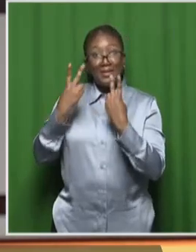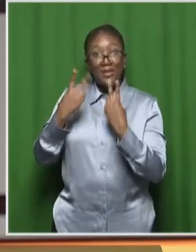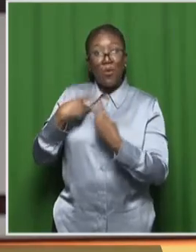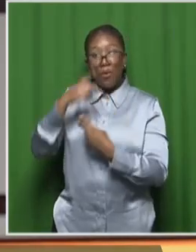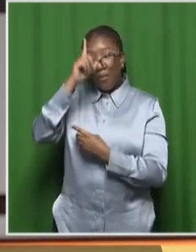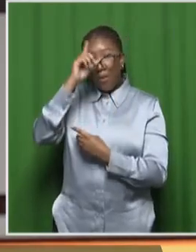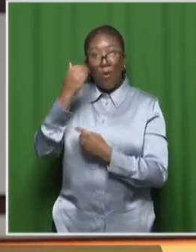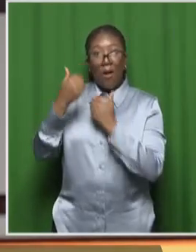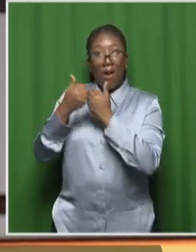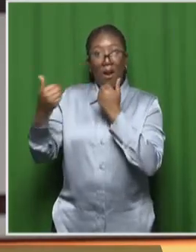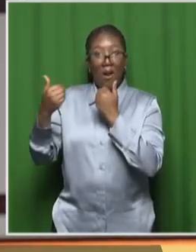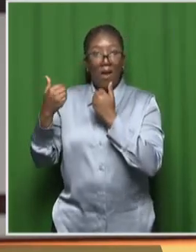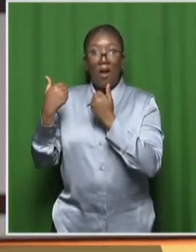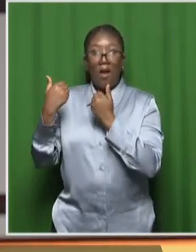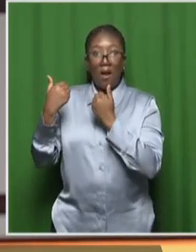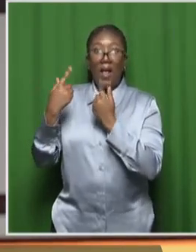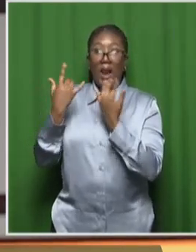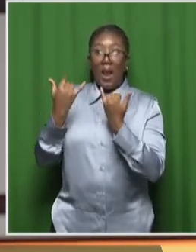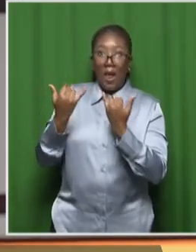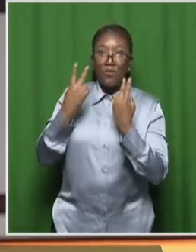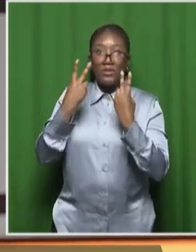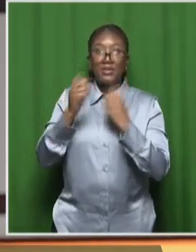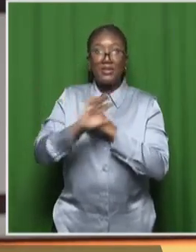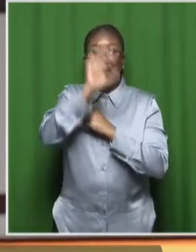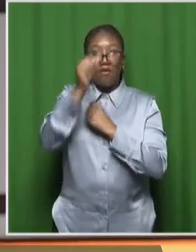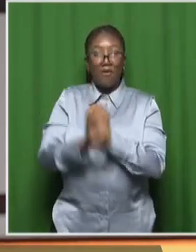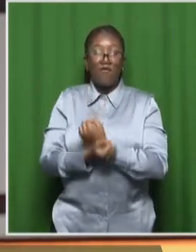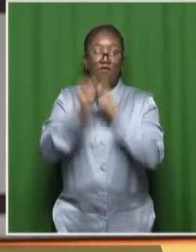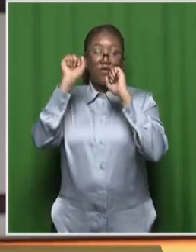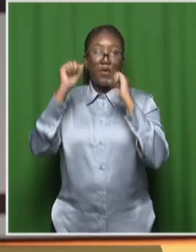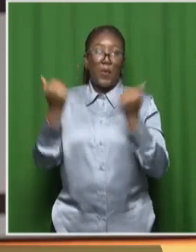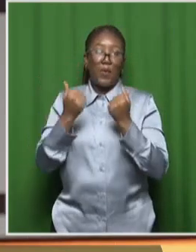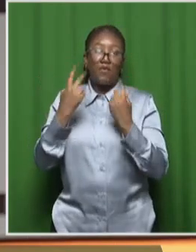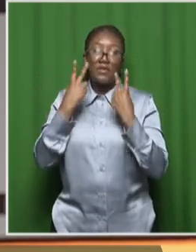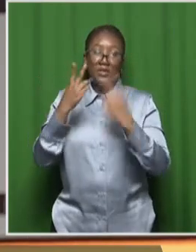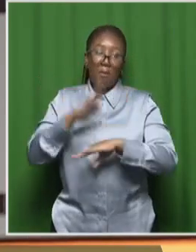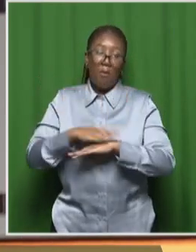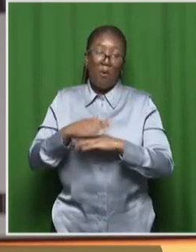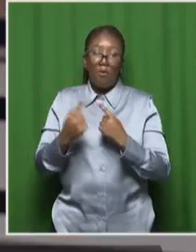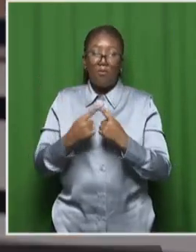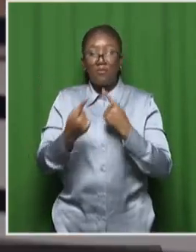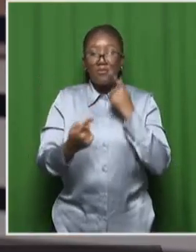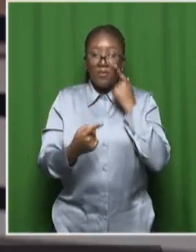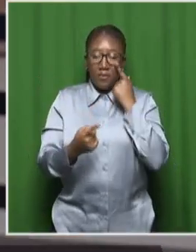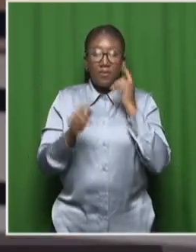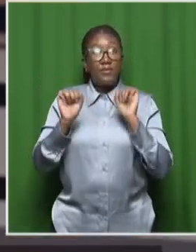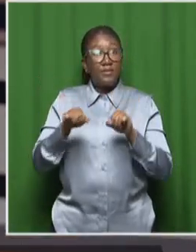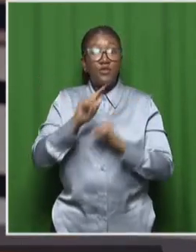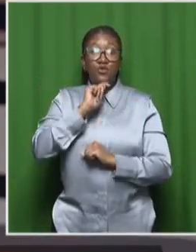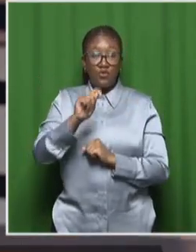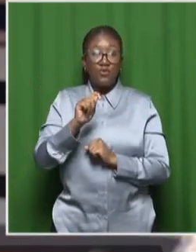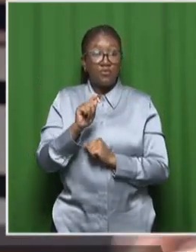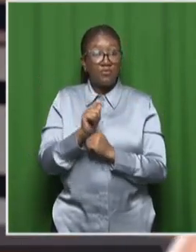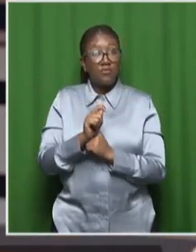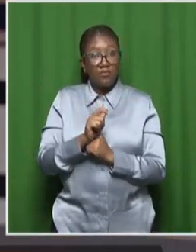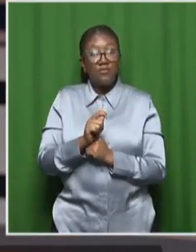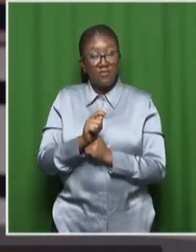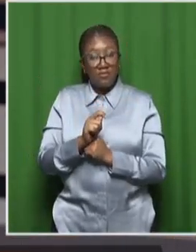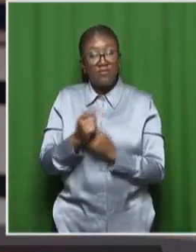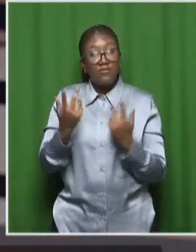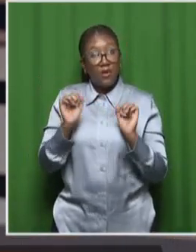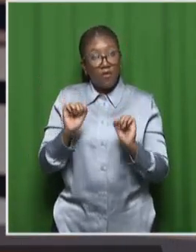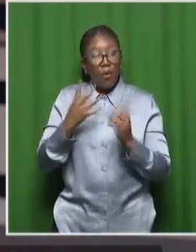and the road we've traveled and how far we still have to go. Absolutely, and it's going to give us some, you always in hindsight, are you